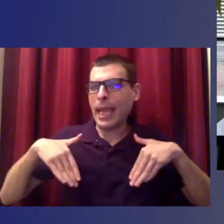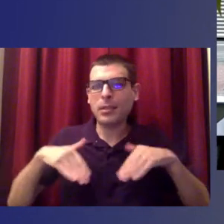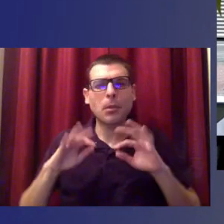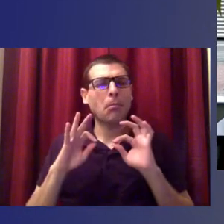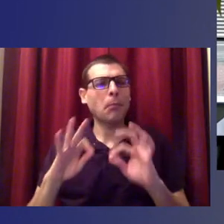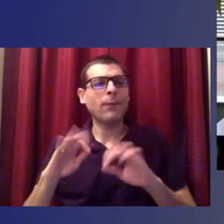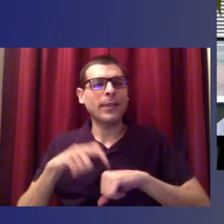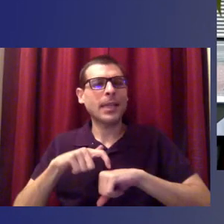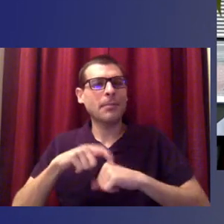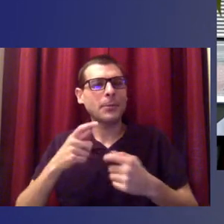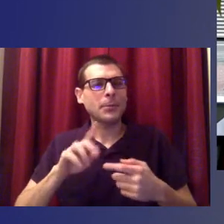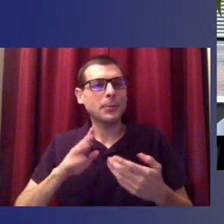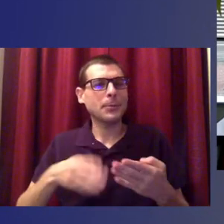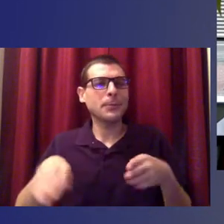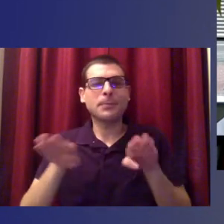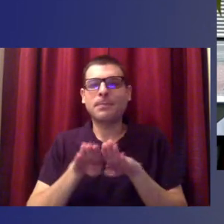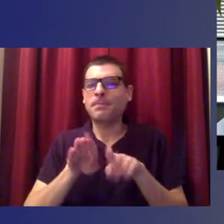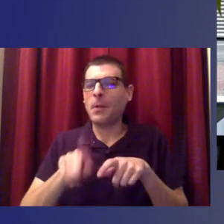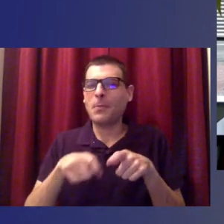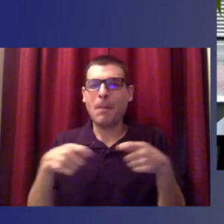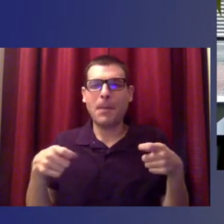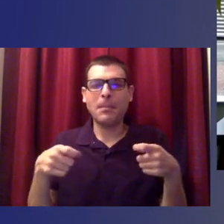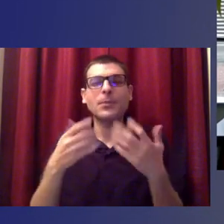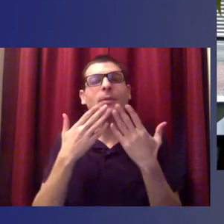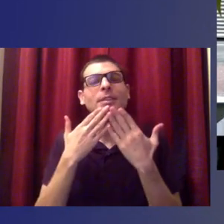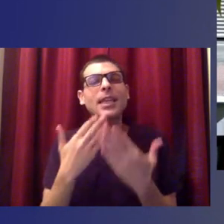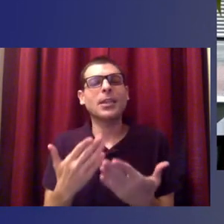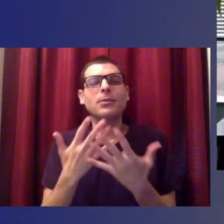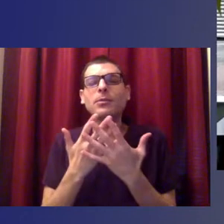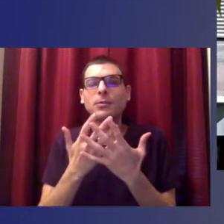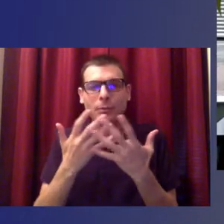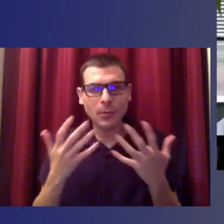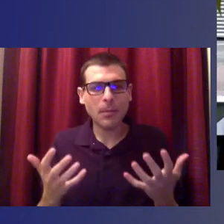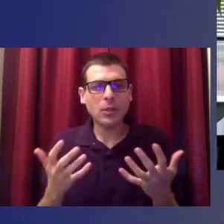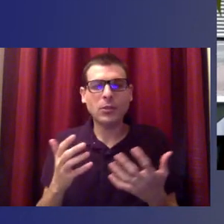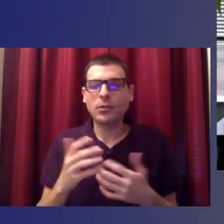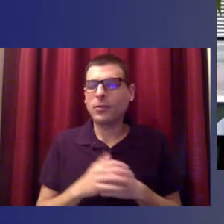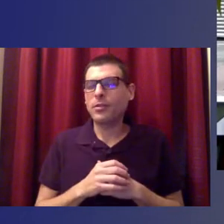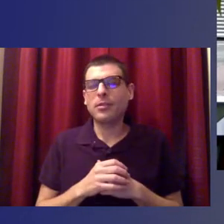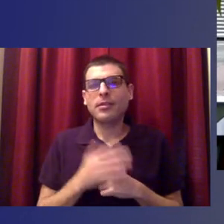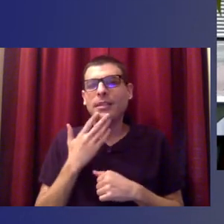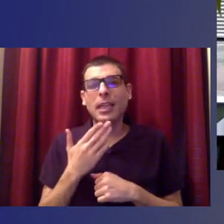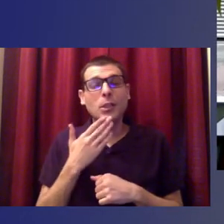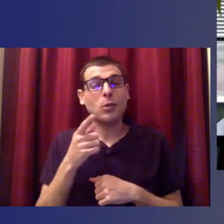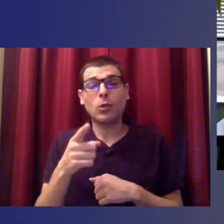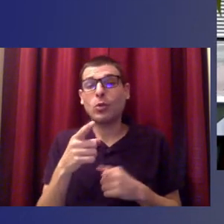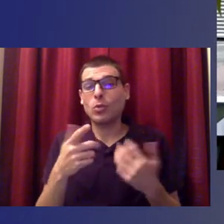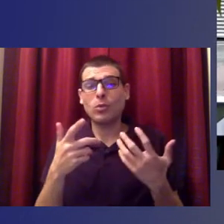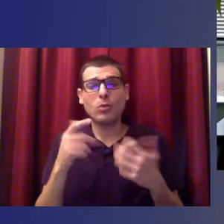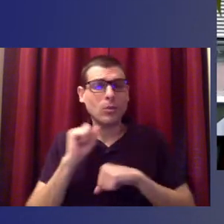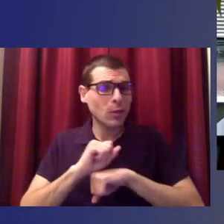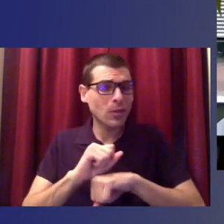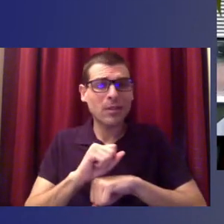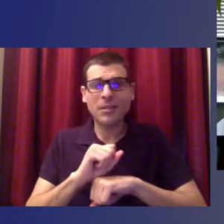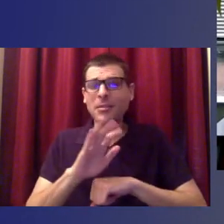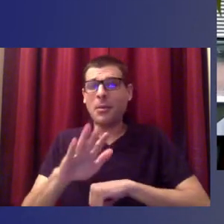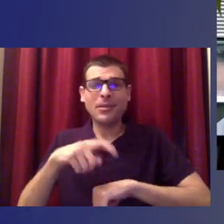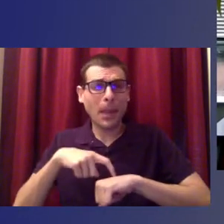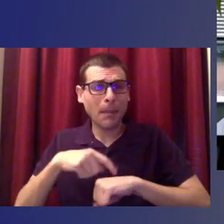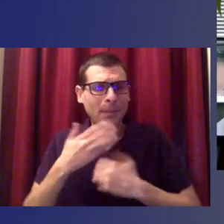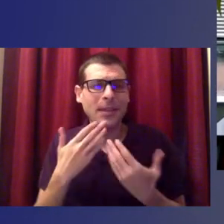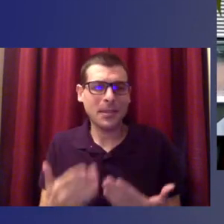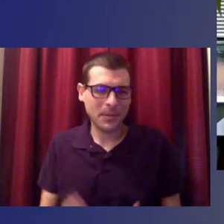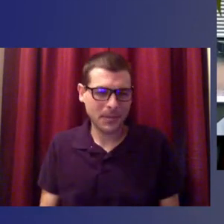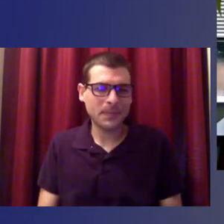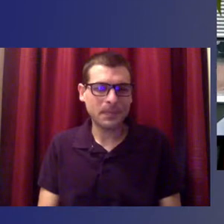end than there. So thank you so much for your leadership, for your time. I also